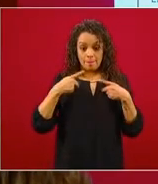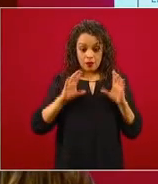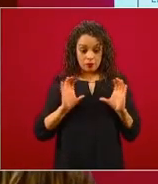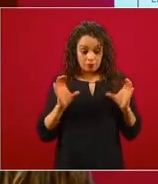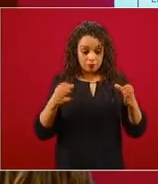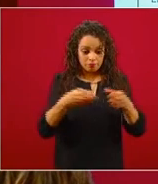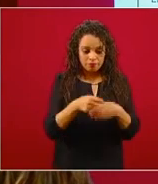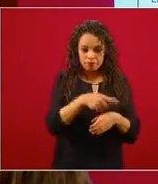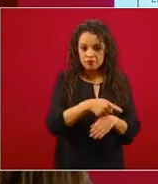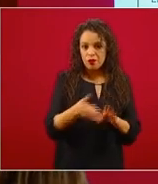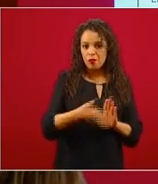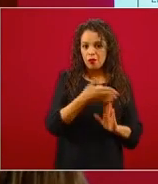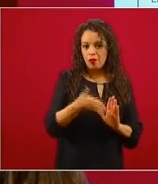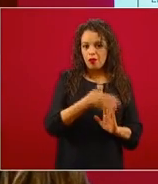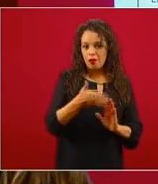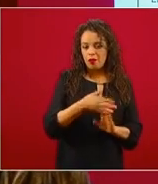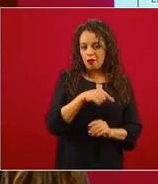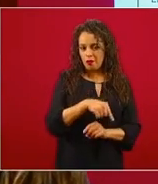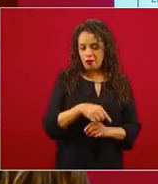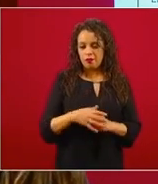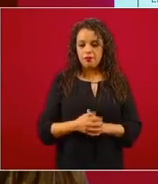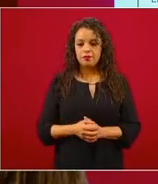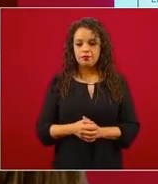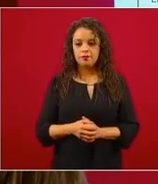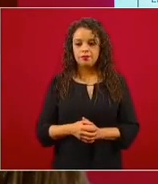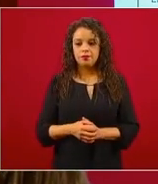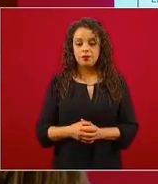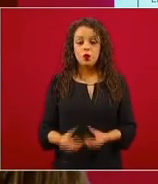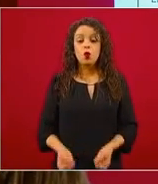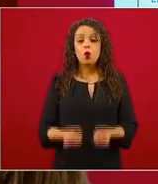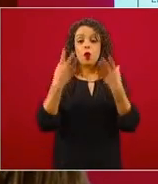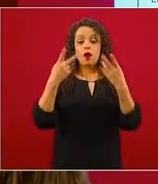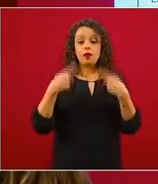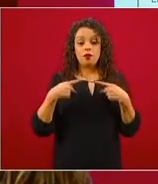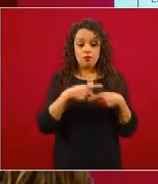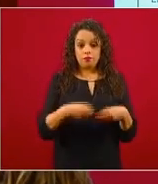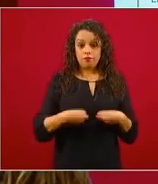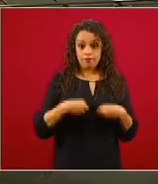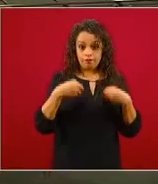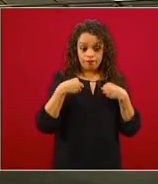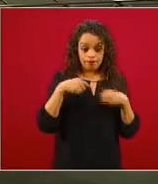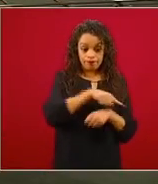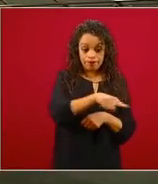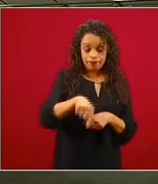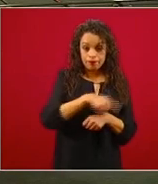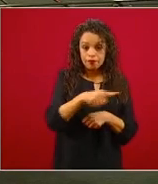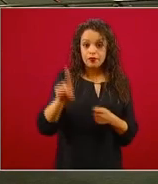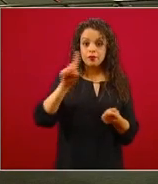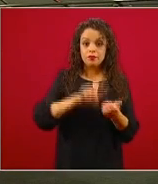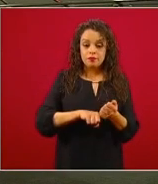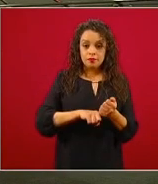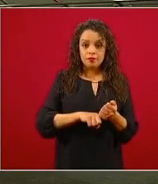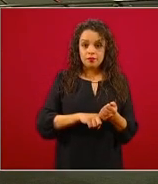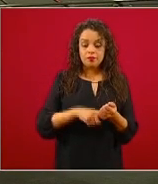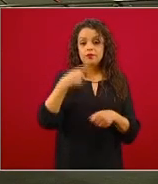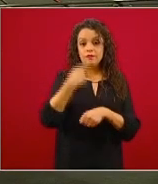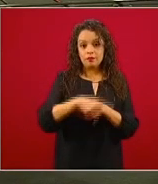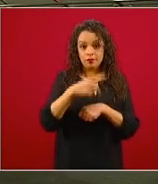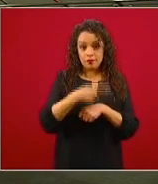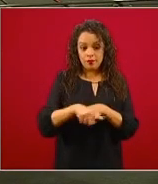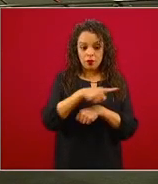general population. So we have to see how many people are there in the population with those risk